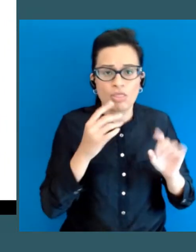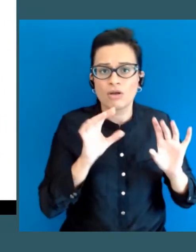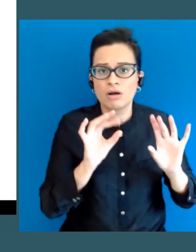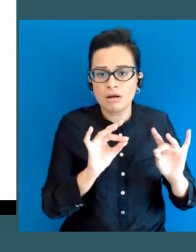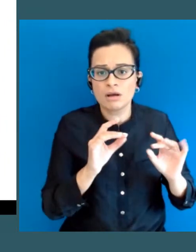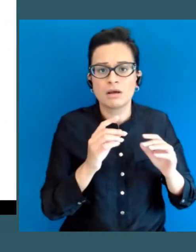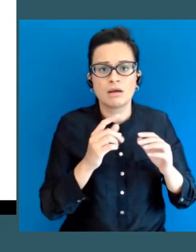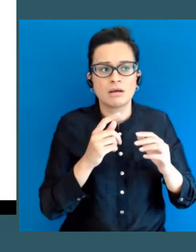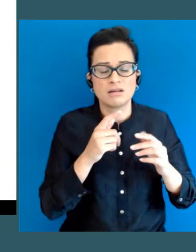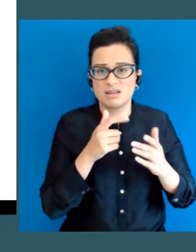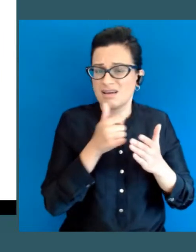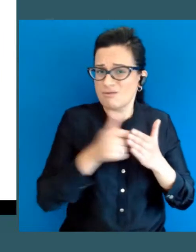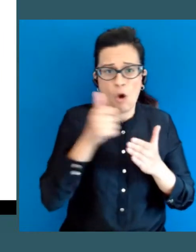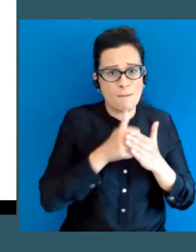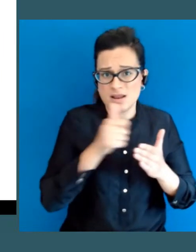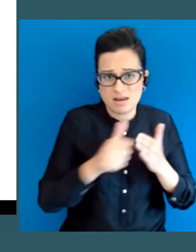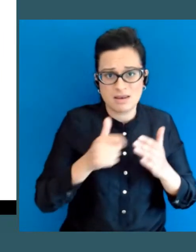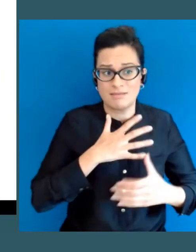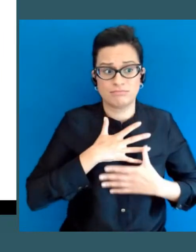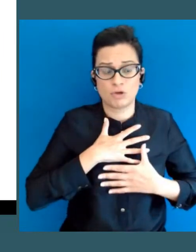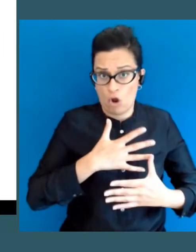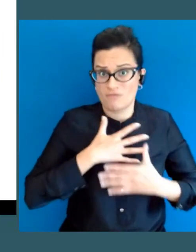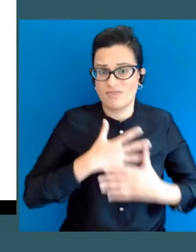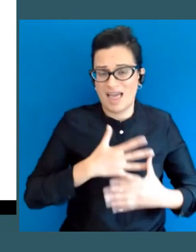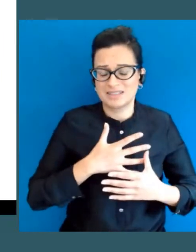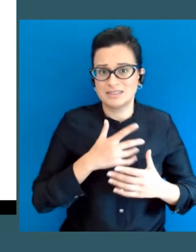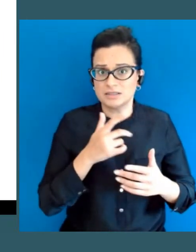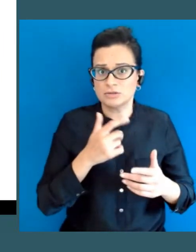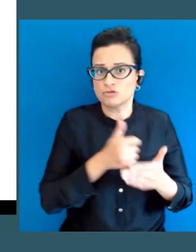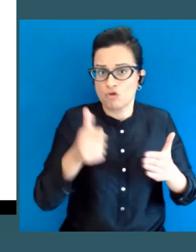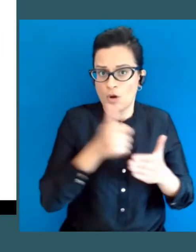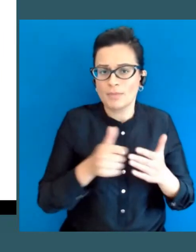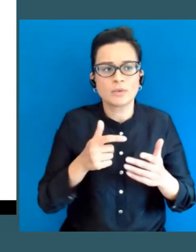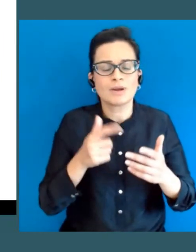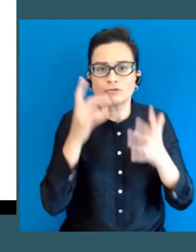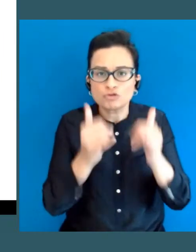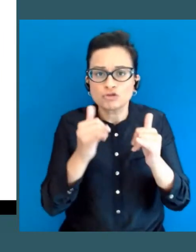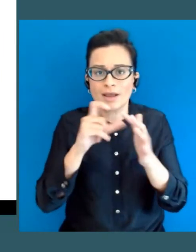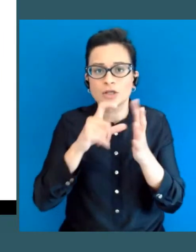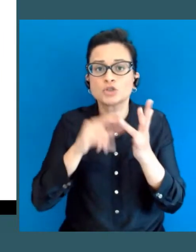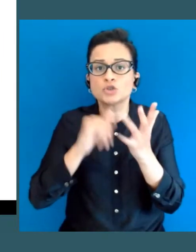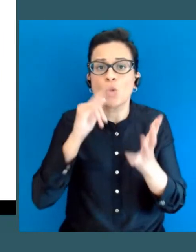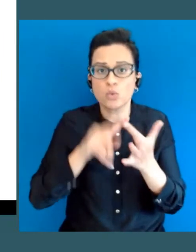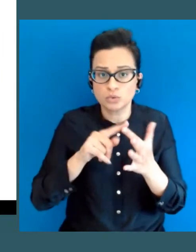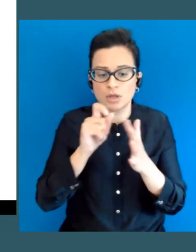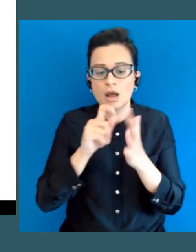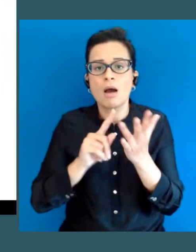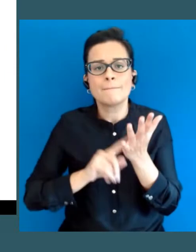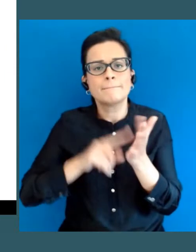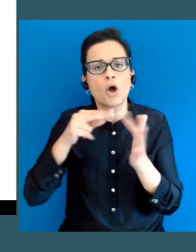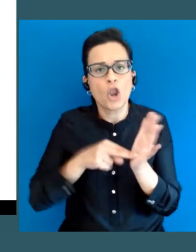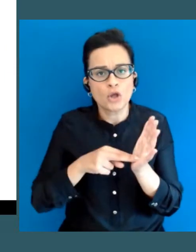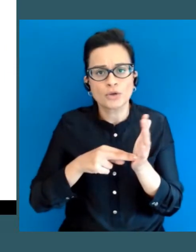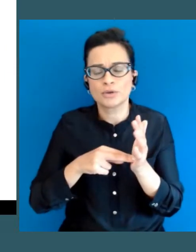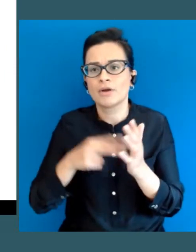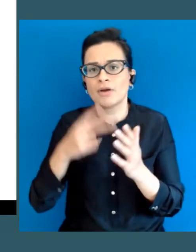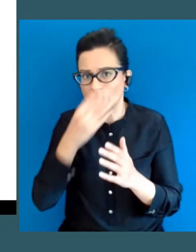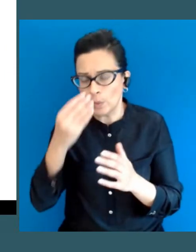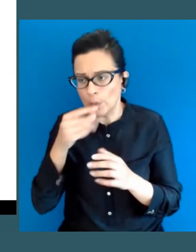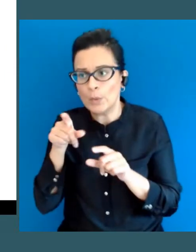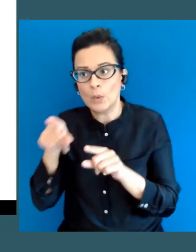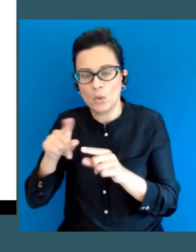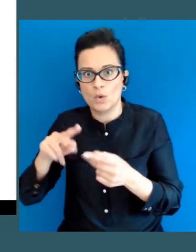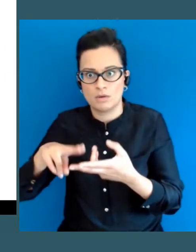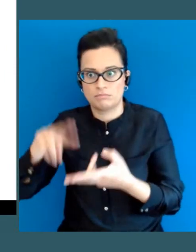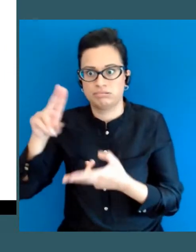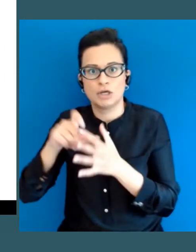and anaphylaxis is common. Equally, I think about the dose. So in pollen flu syndrome, you can have a reasonably high dose, and that shouldn't